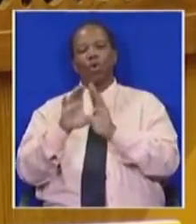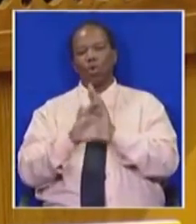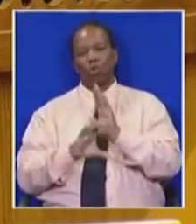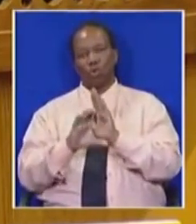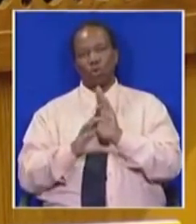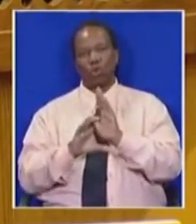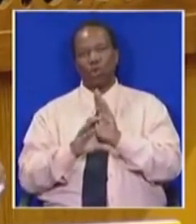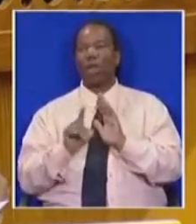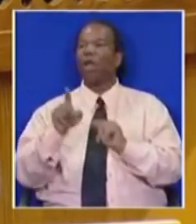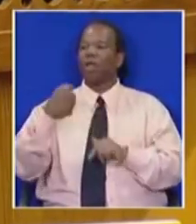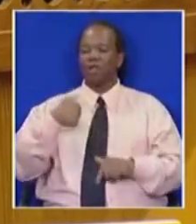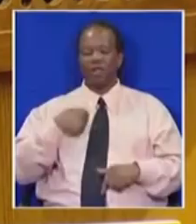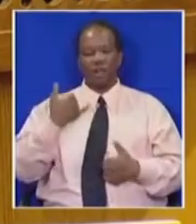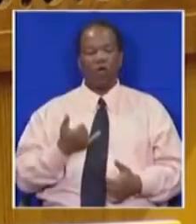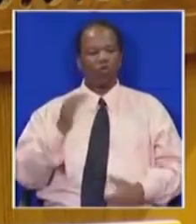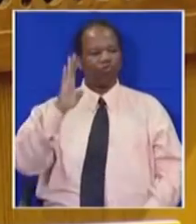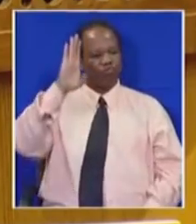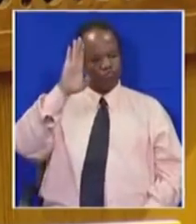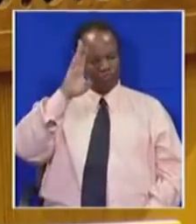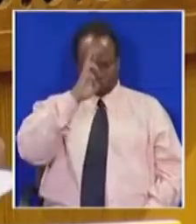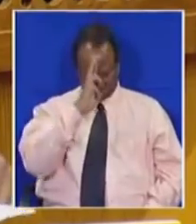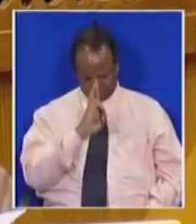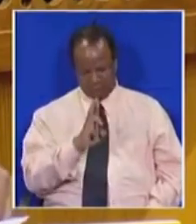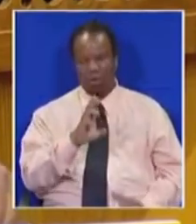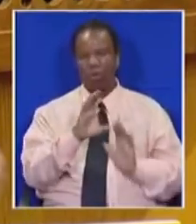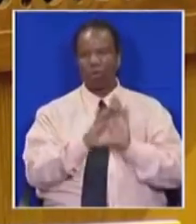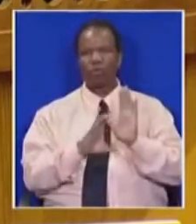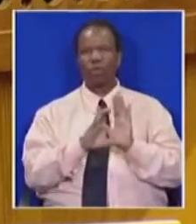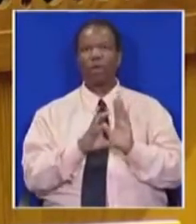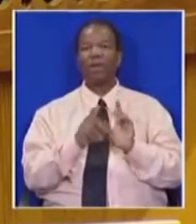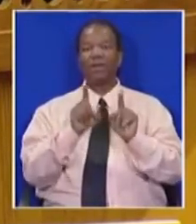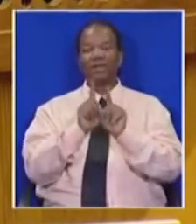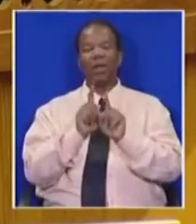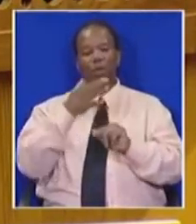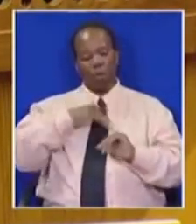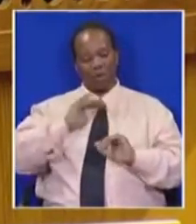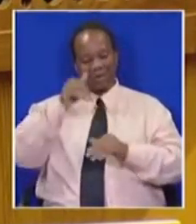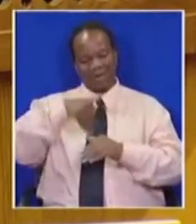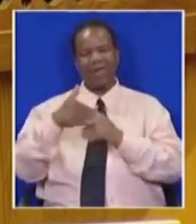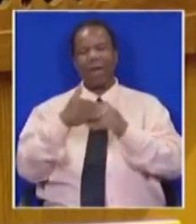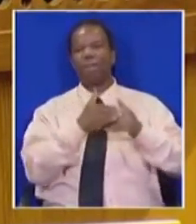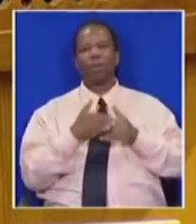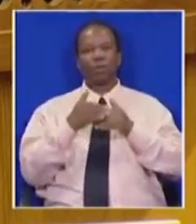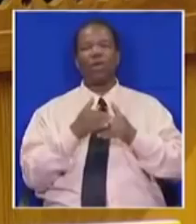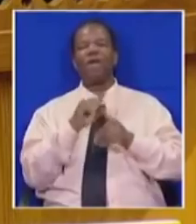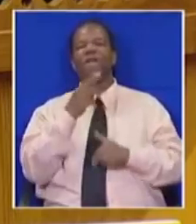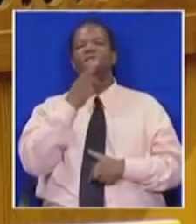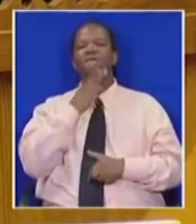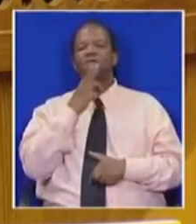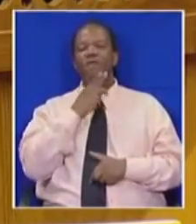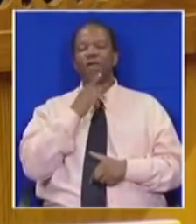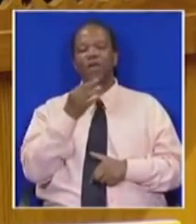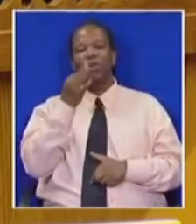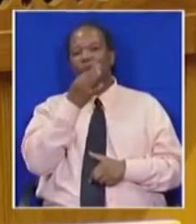our allegiance to it, and we owe our eternal protection to it. On Friday, you reaffirmed the soaring